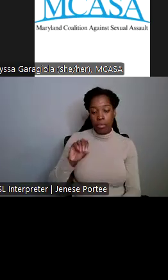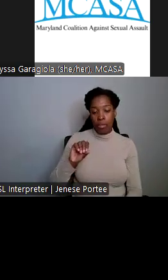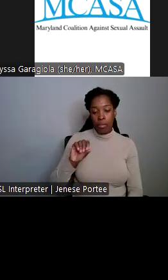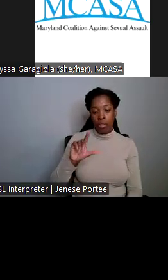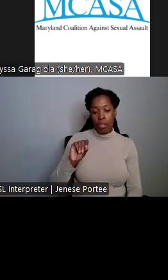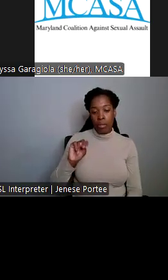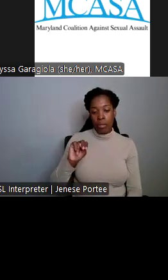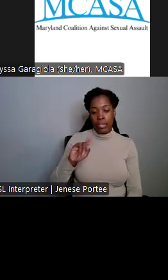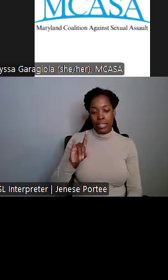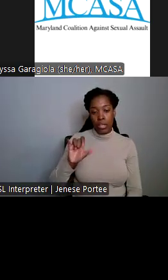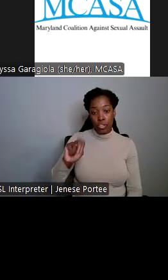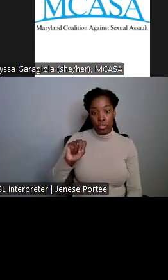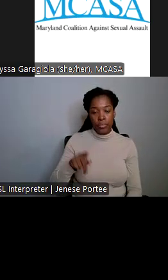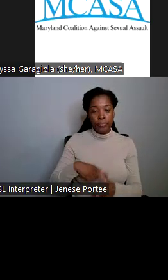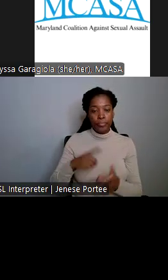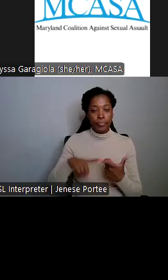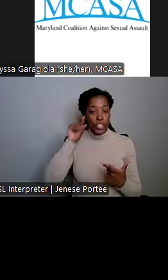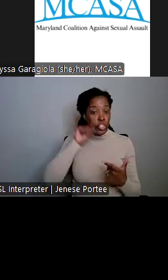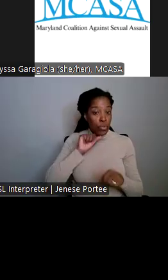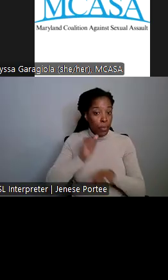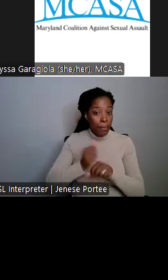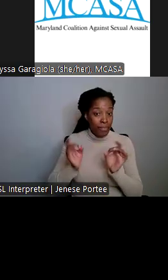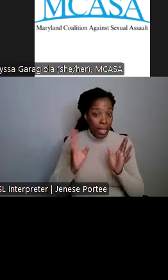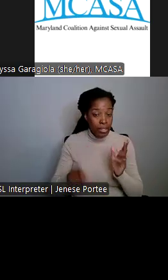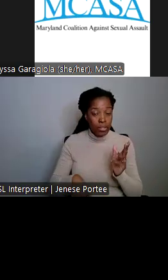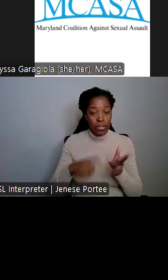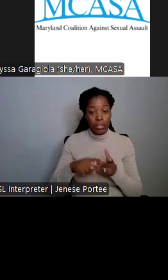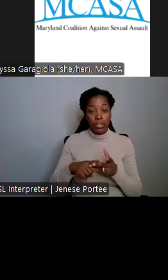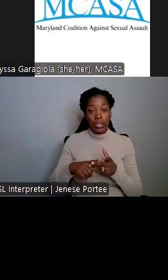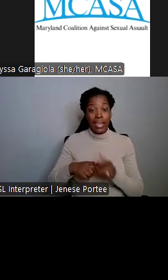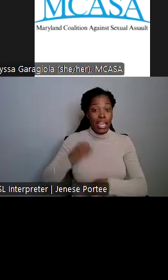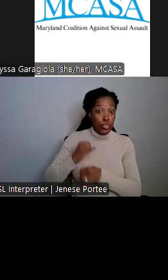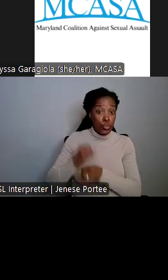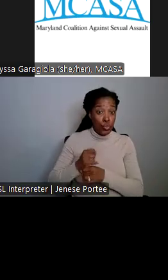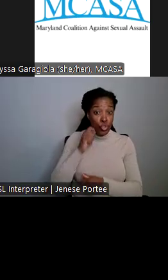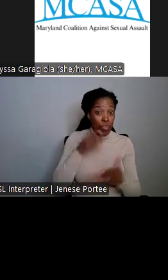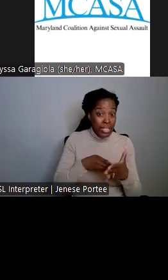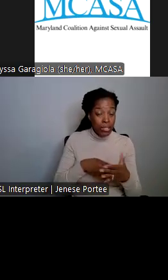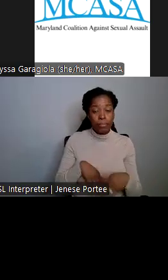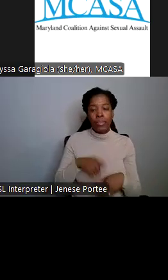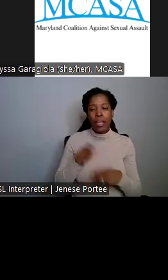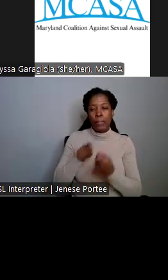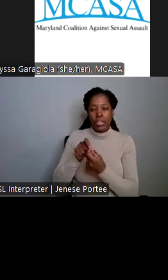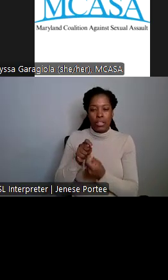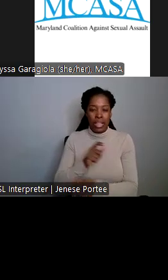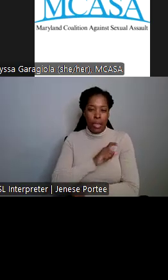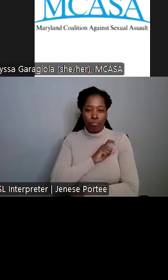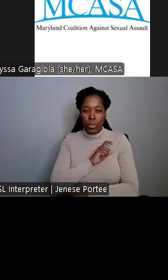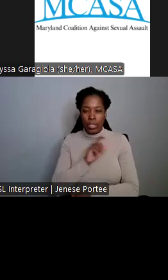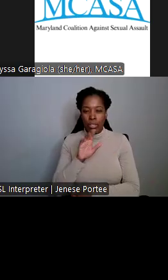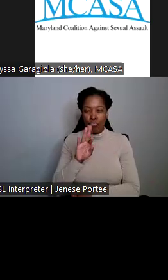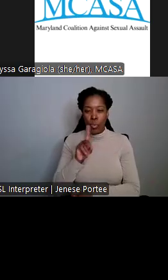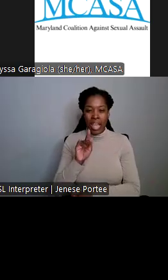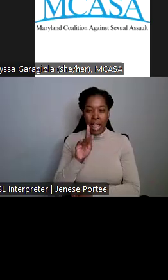institutional racism, particularly having to do with police brutality on social media and having to see those incidents over